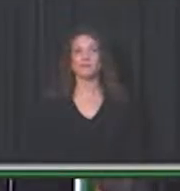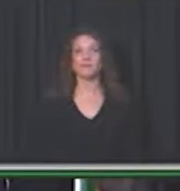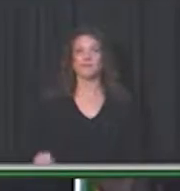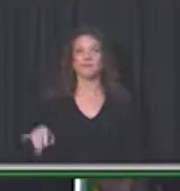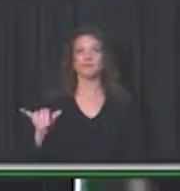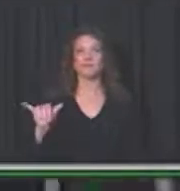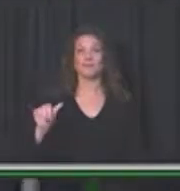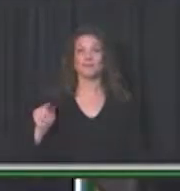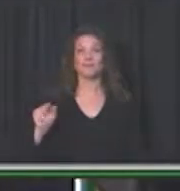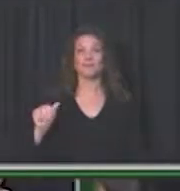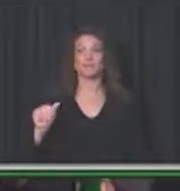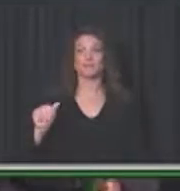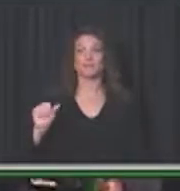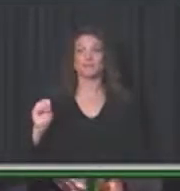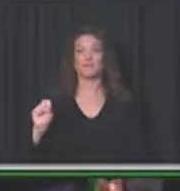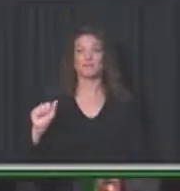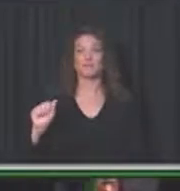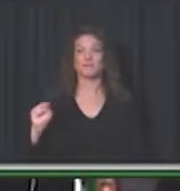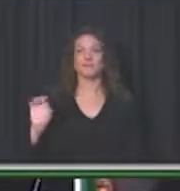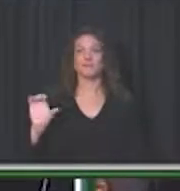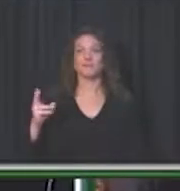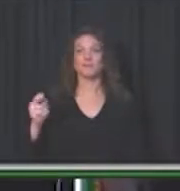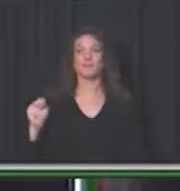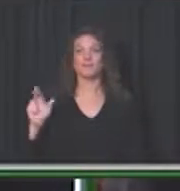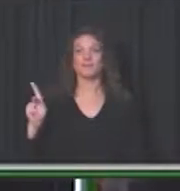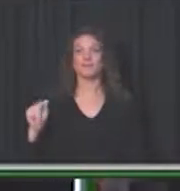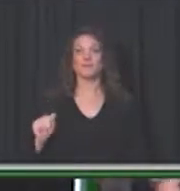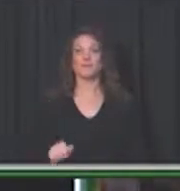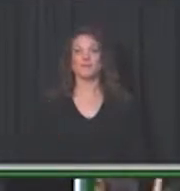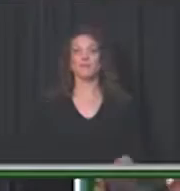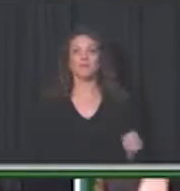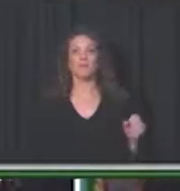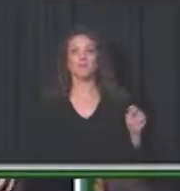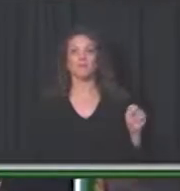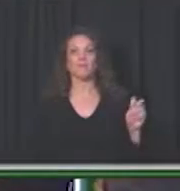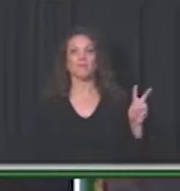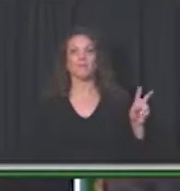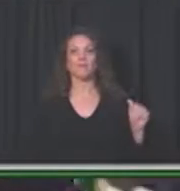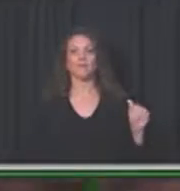Yana Samchenko. And Neva Ochoa.